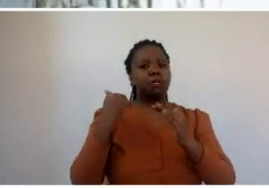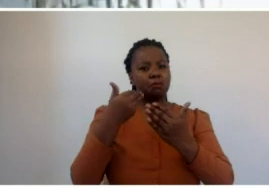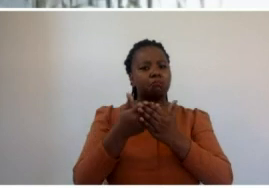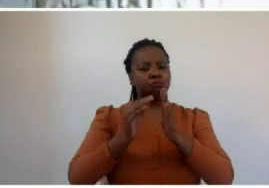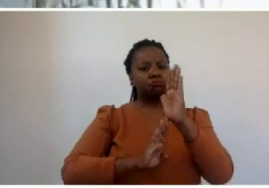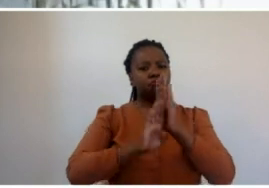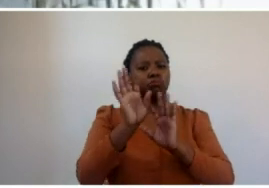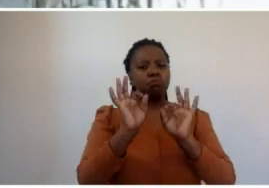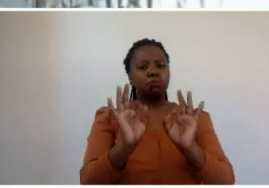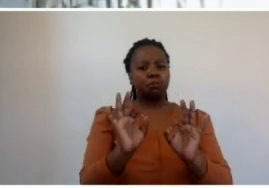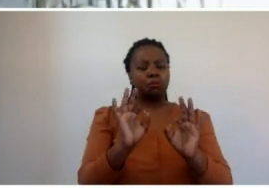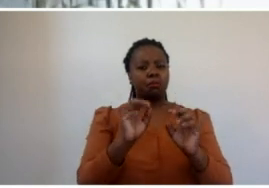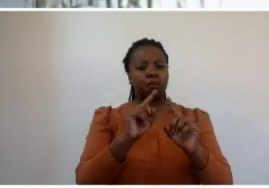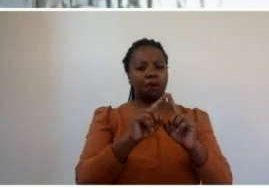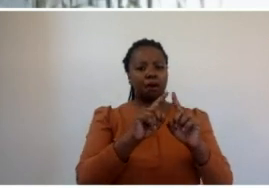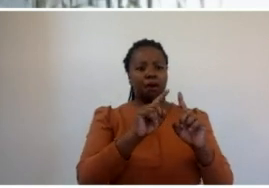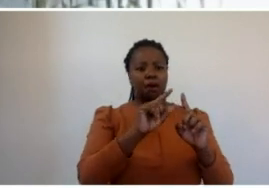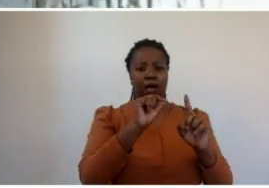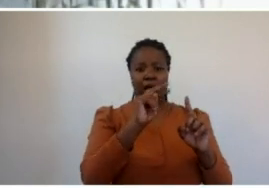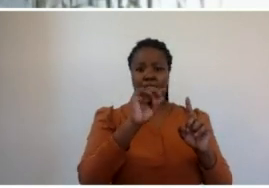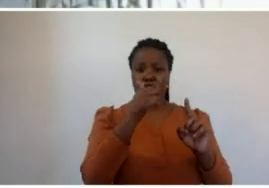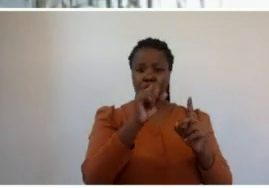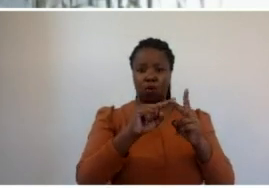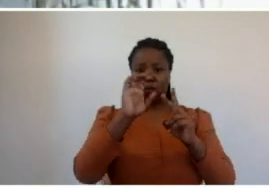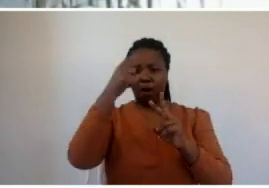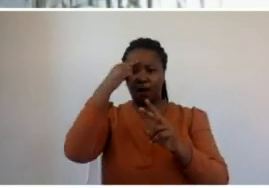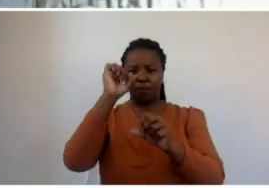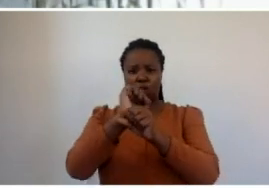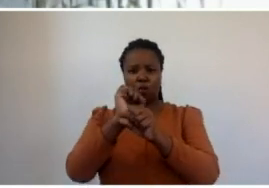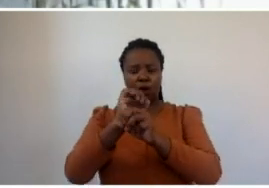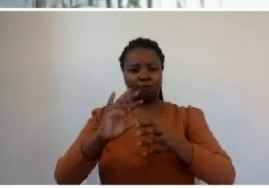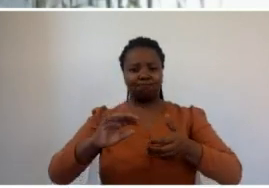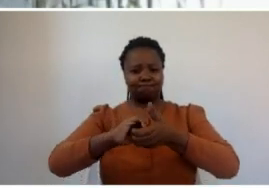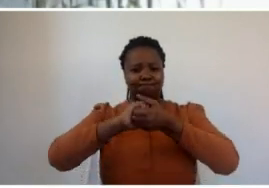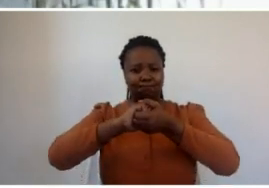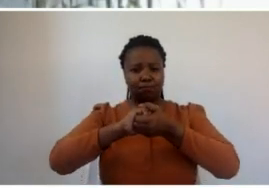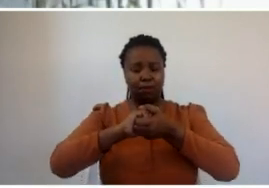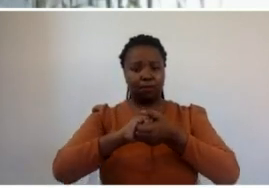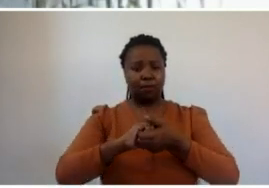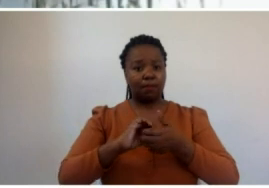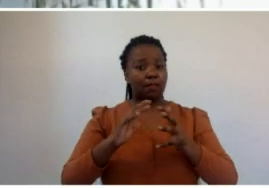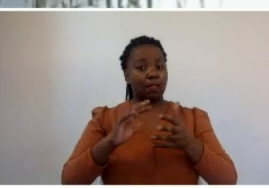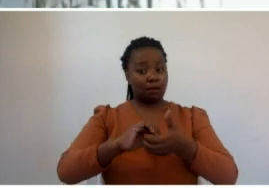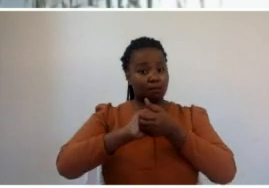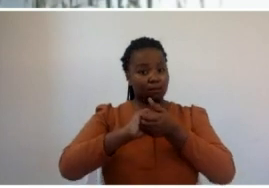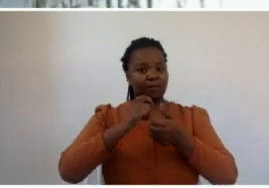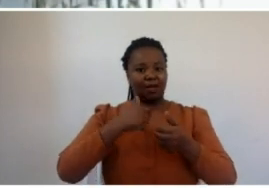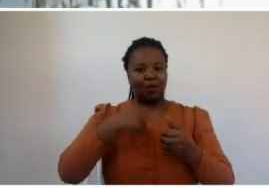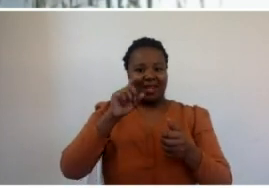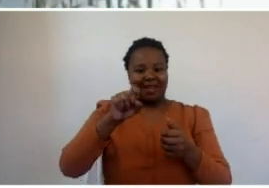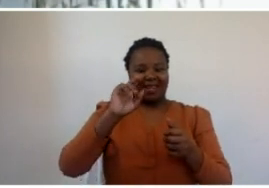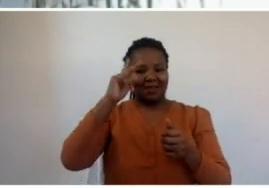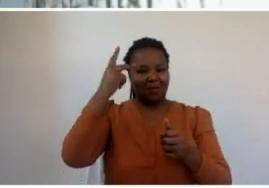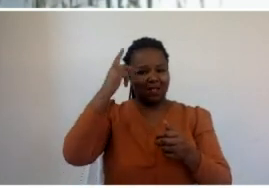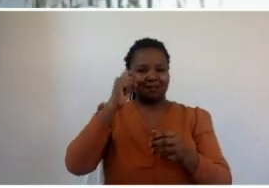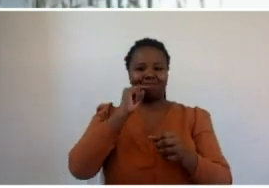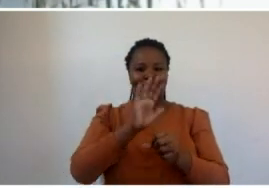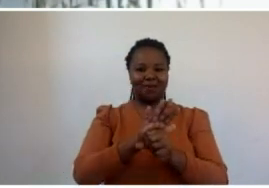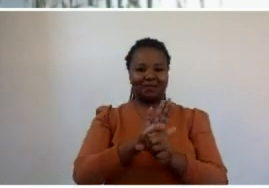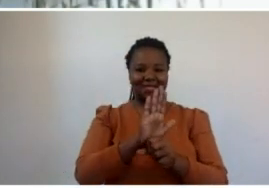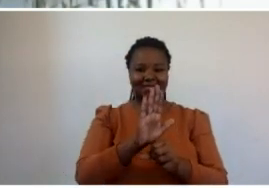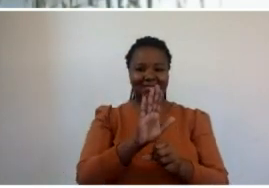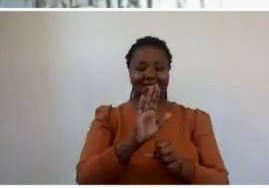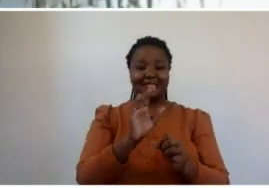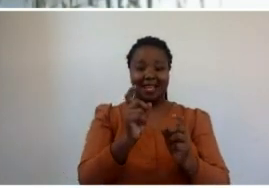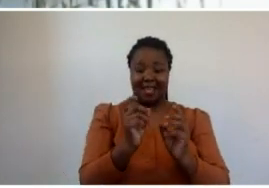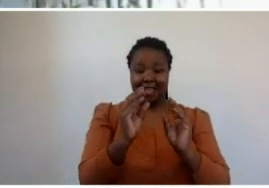a recurring theme. The success of these partnerships is strong political commitment backed up by the necessary resources for